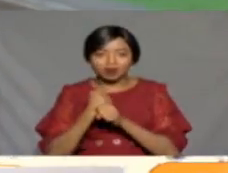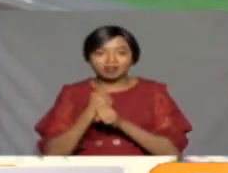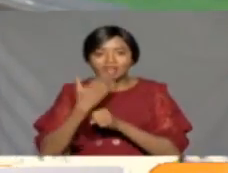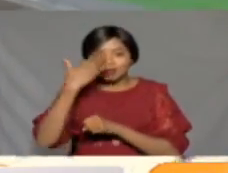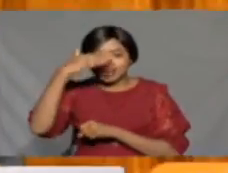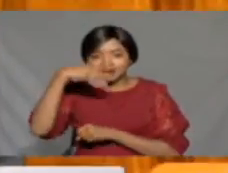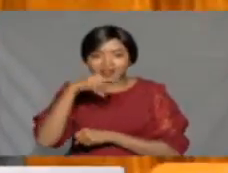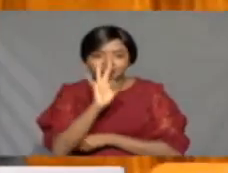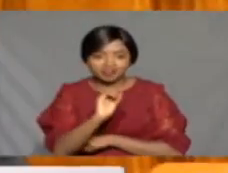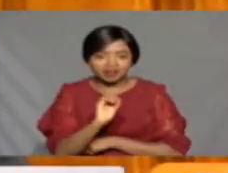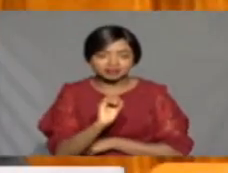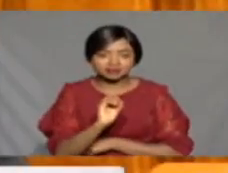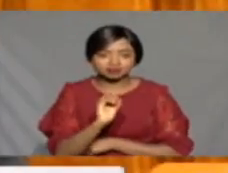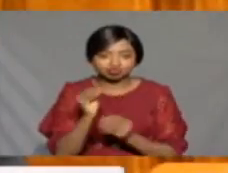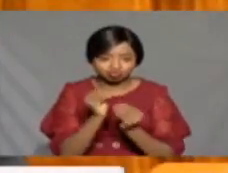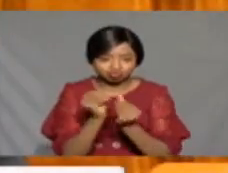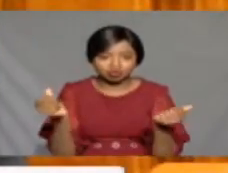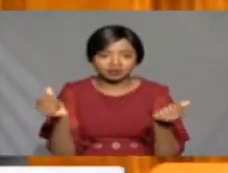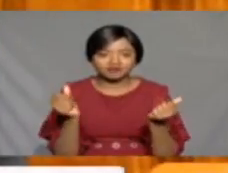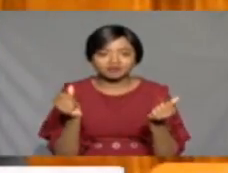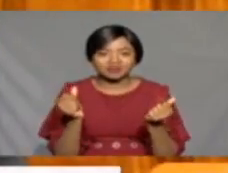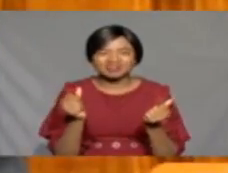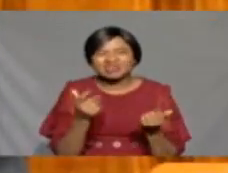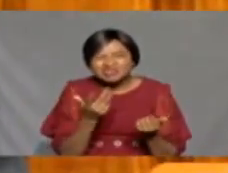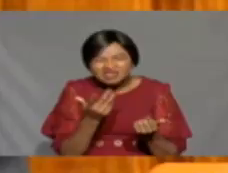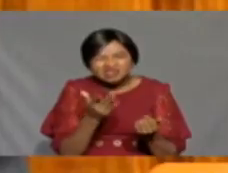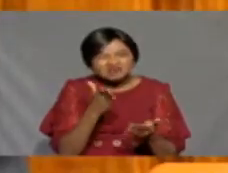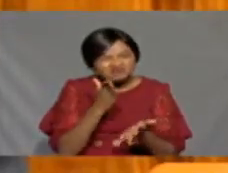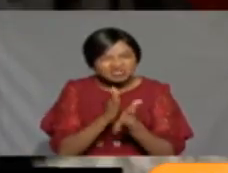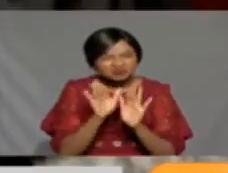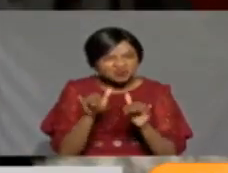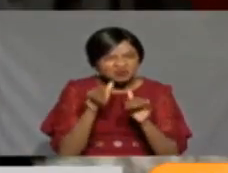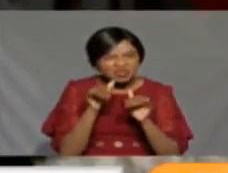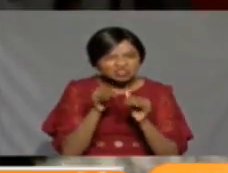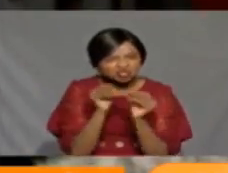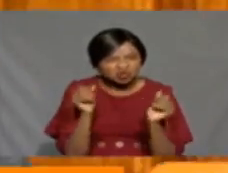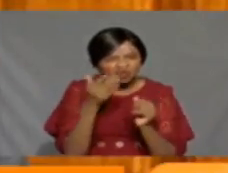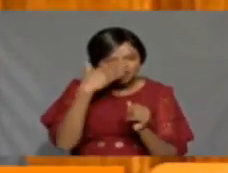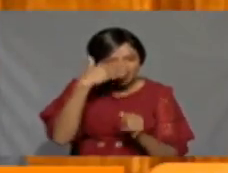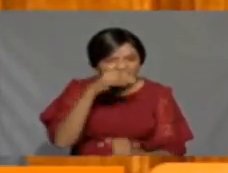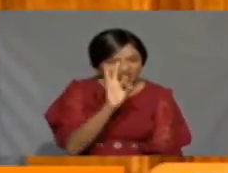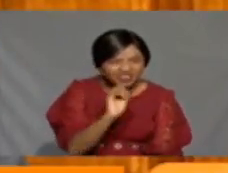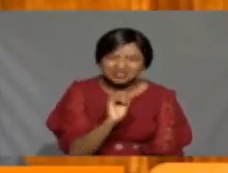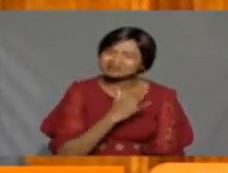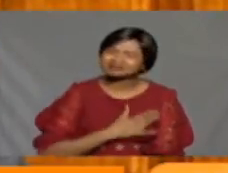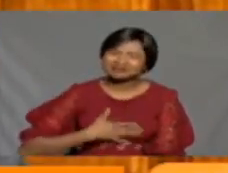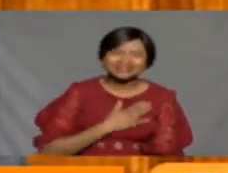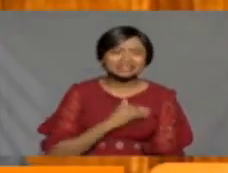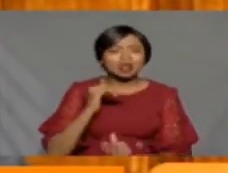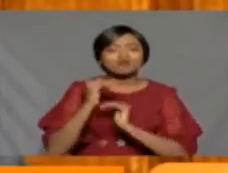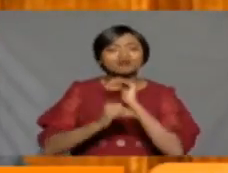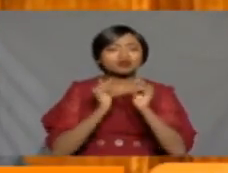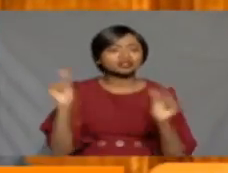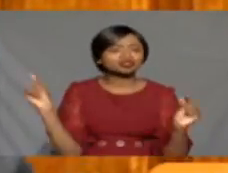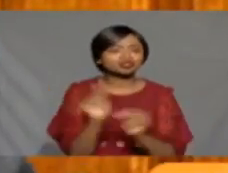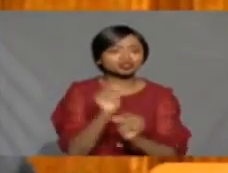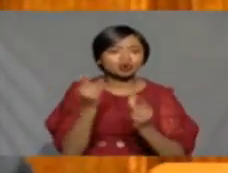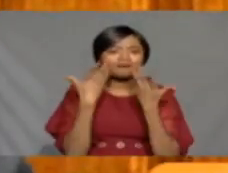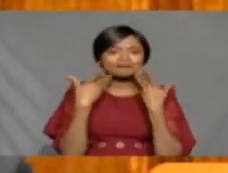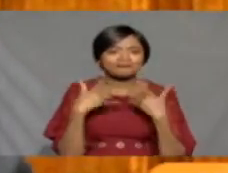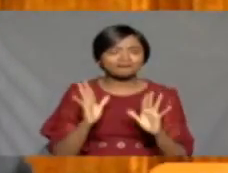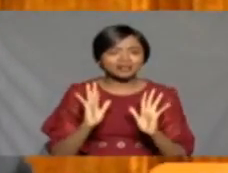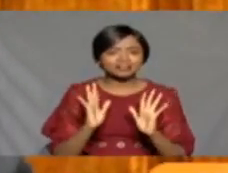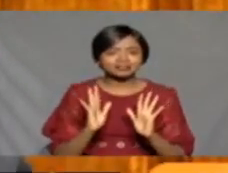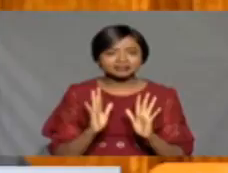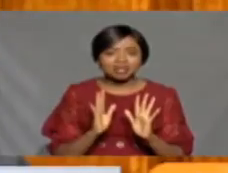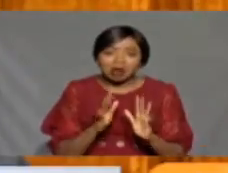law. You don't have to take the 30 days that are there in the constitution. Finish your process as soon as possible, or